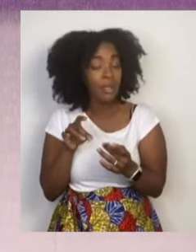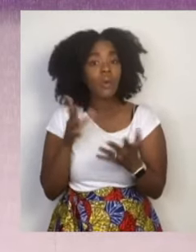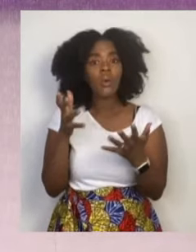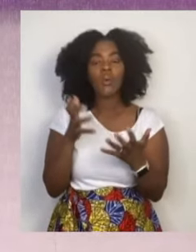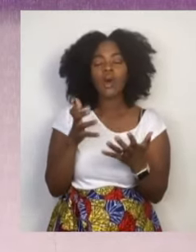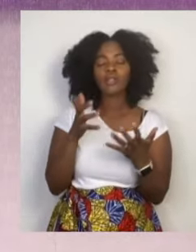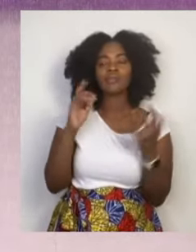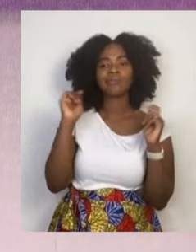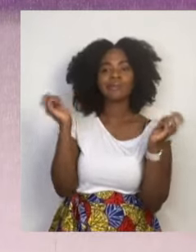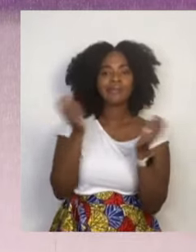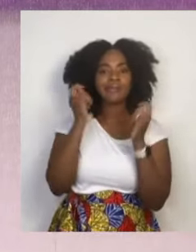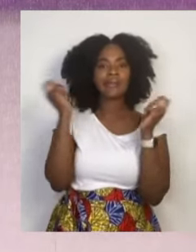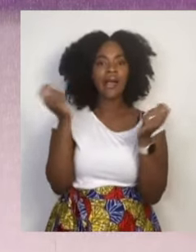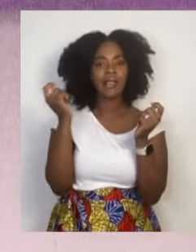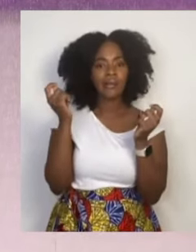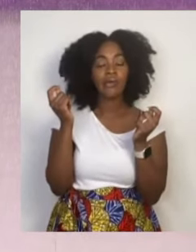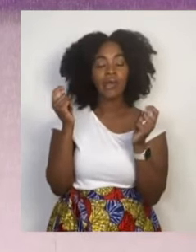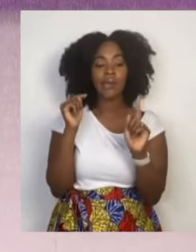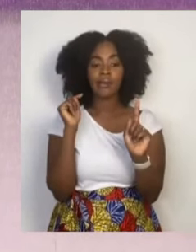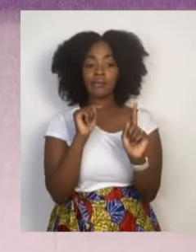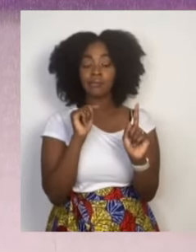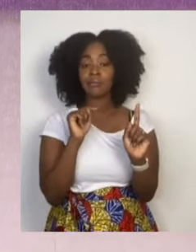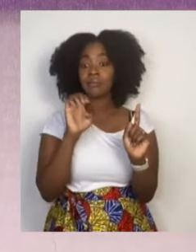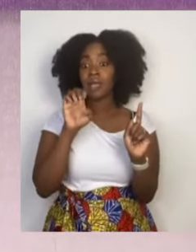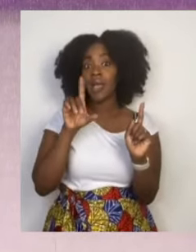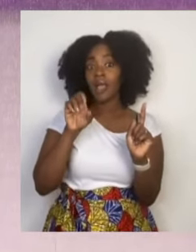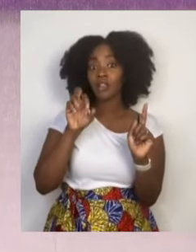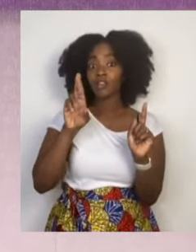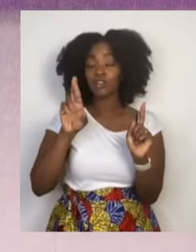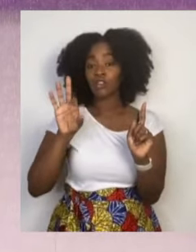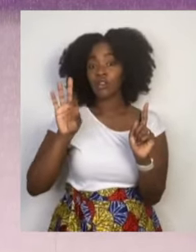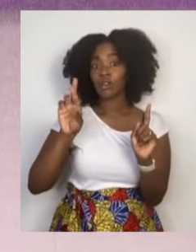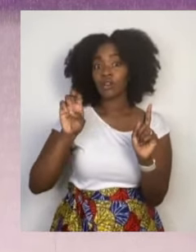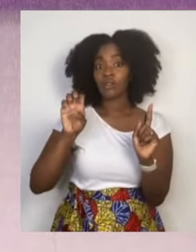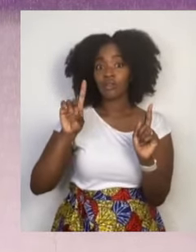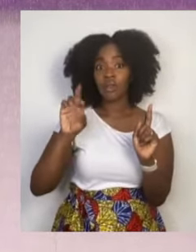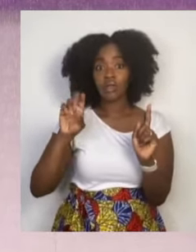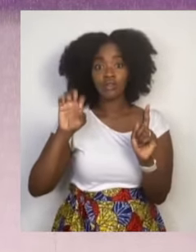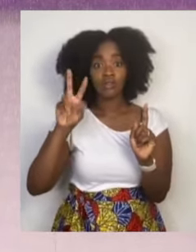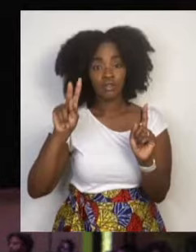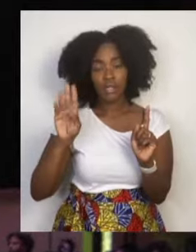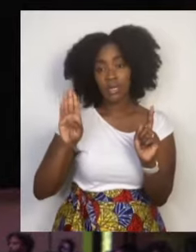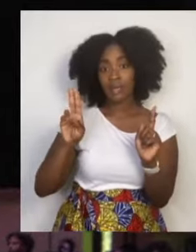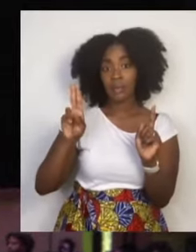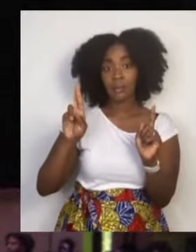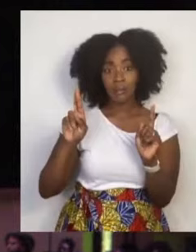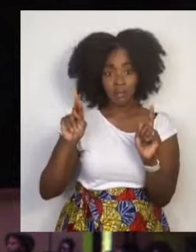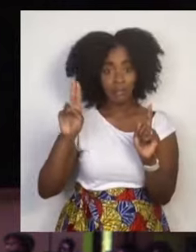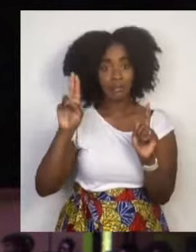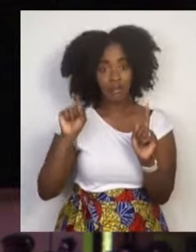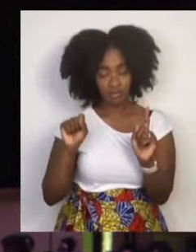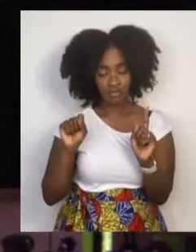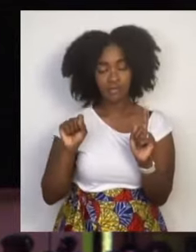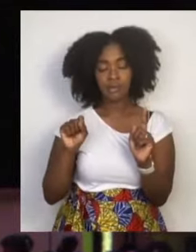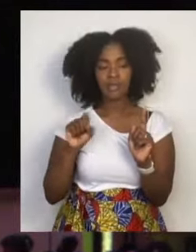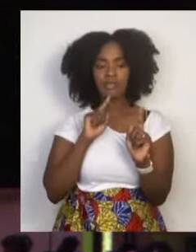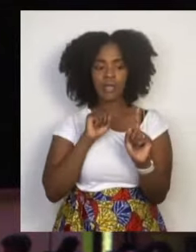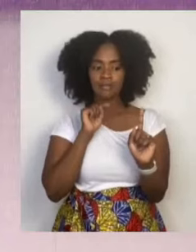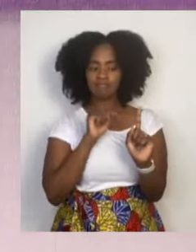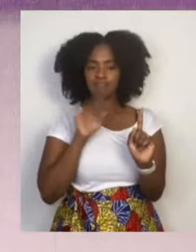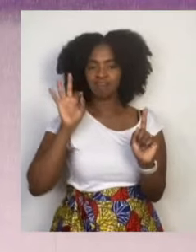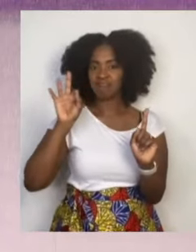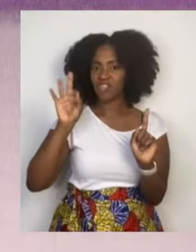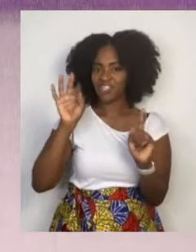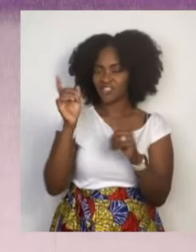of Elder Frederick Burns, who did an amazing job on last Sunday morning. We thank God for